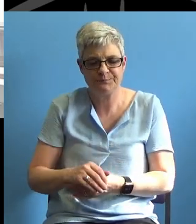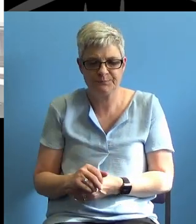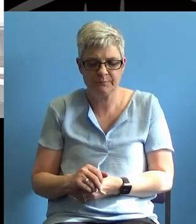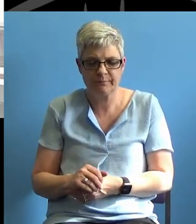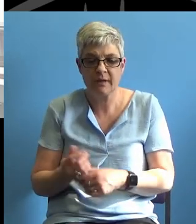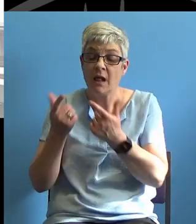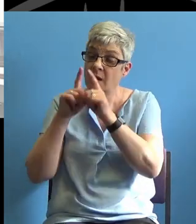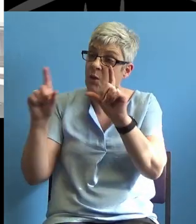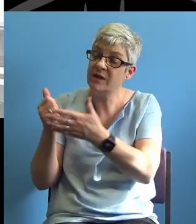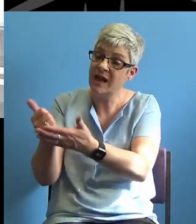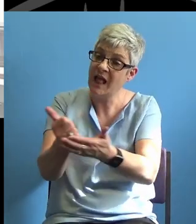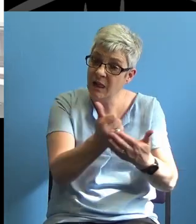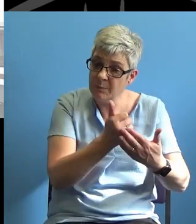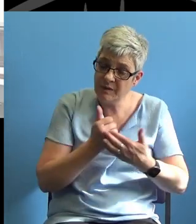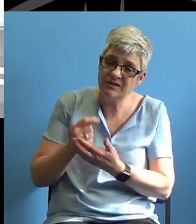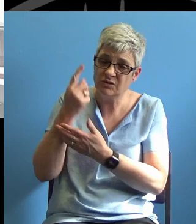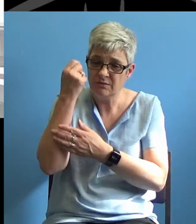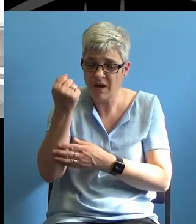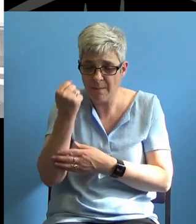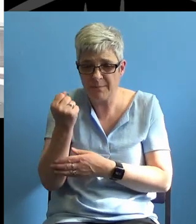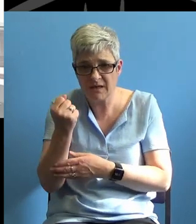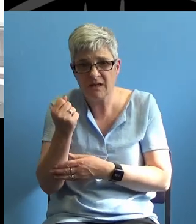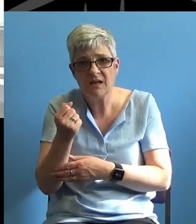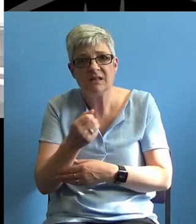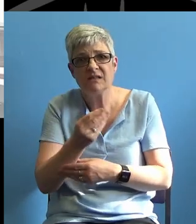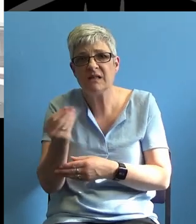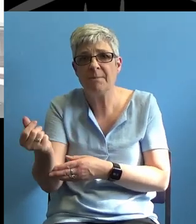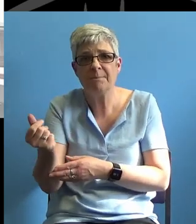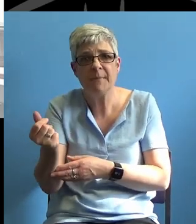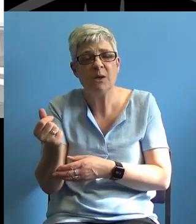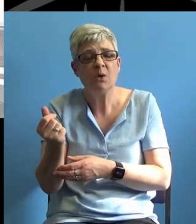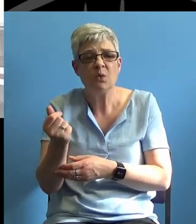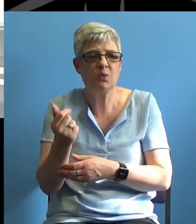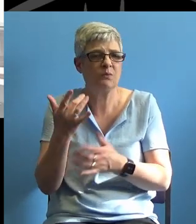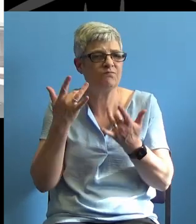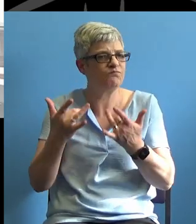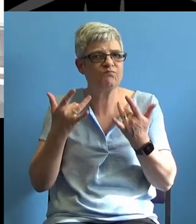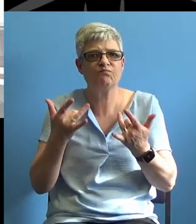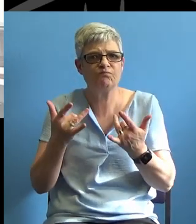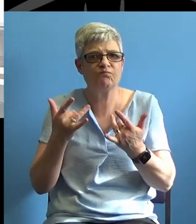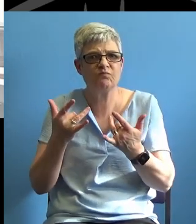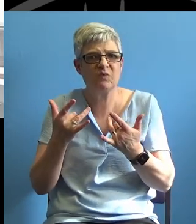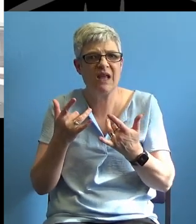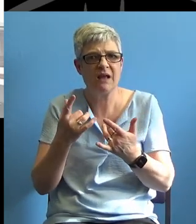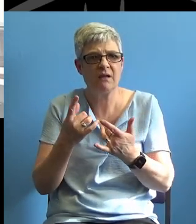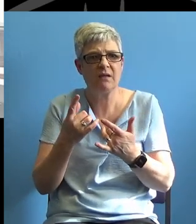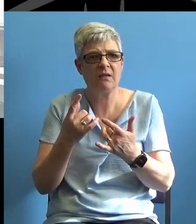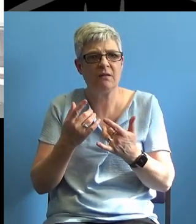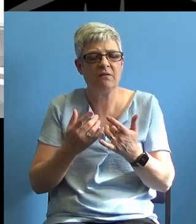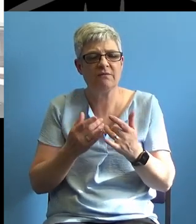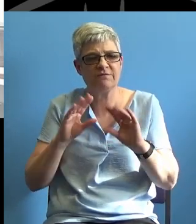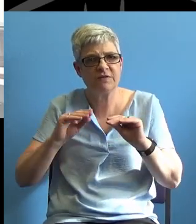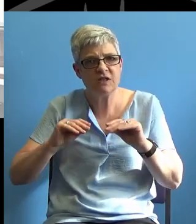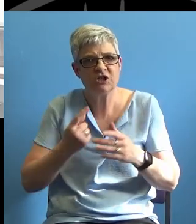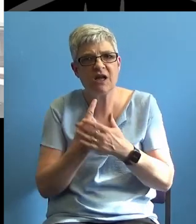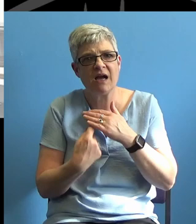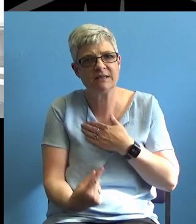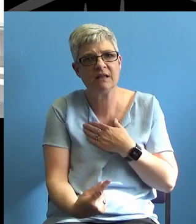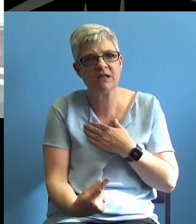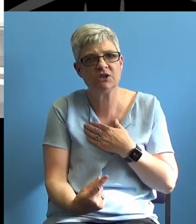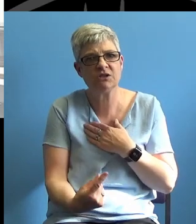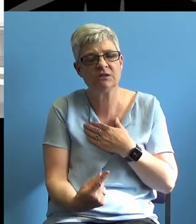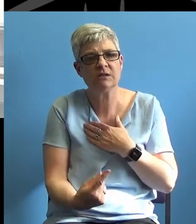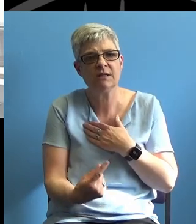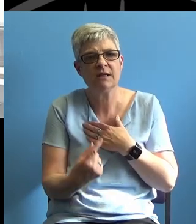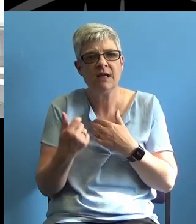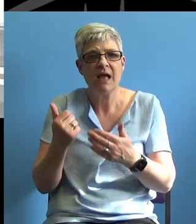Lord, help us to be mindful of those among us who are not yet, for whatever reason, coming out of isolation. Help us to see